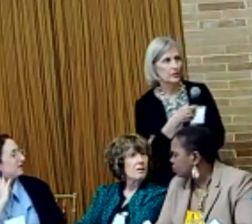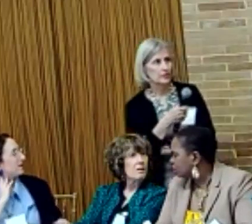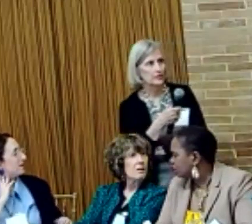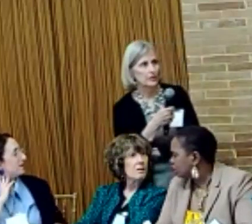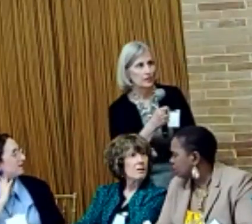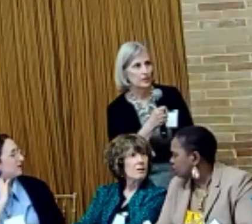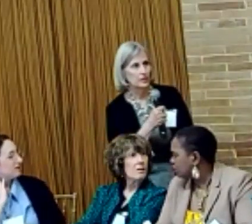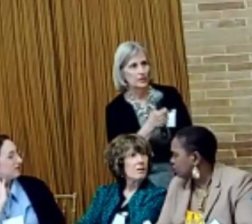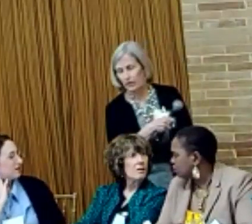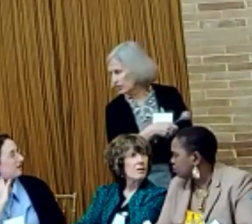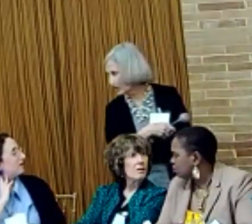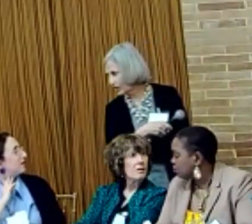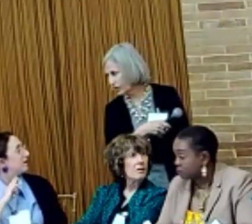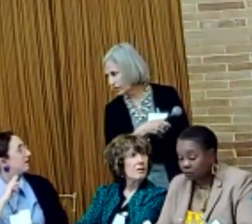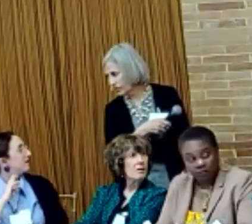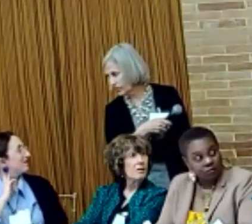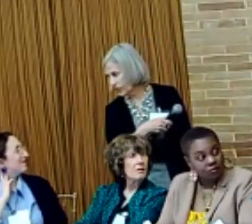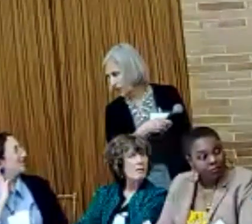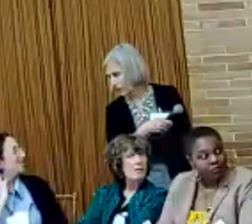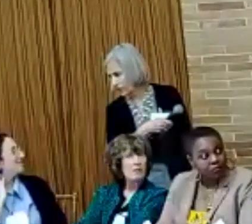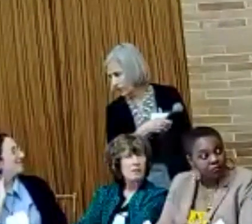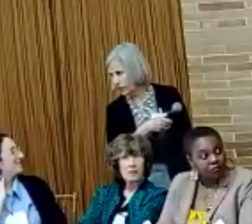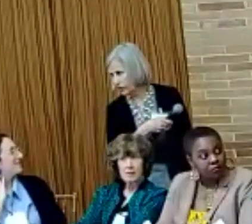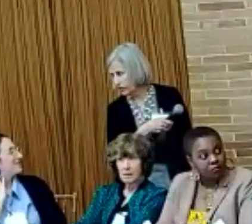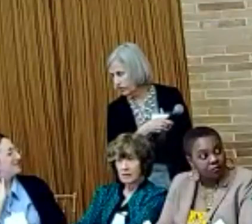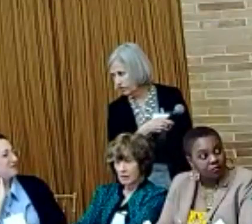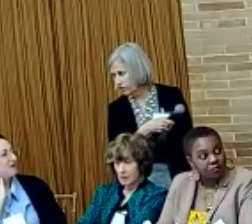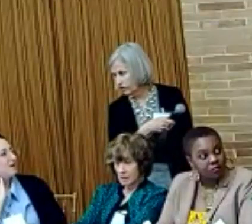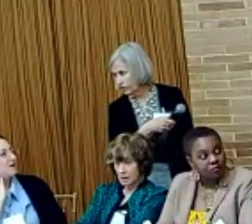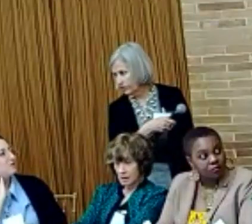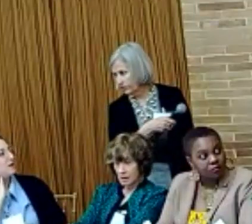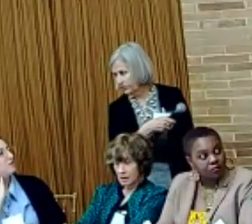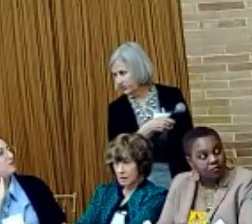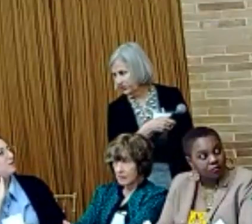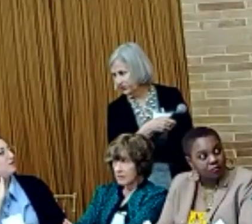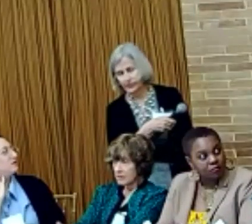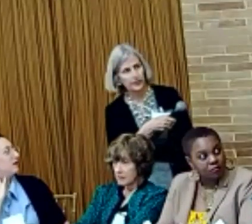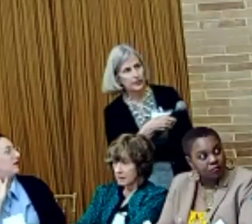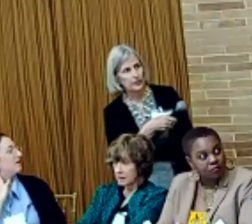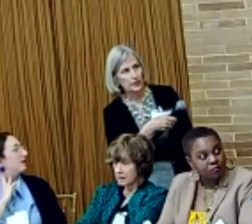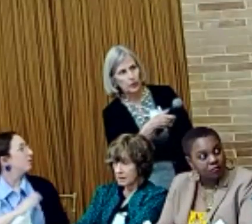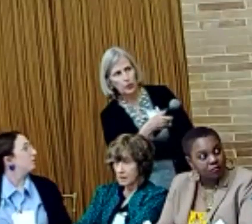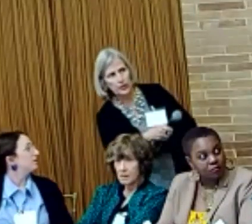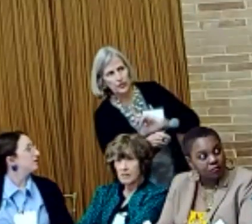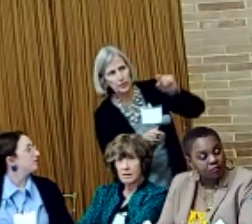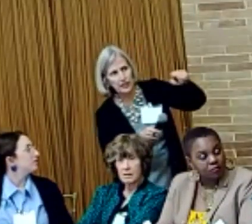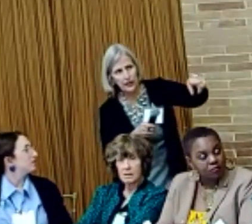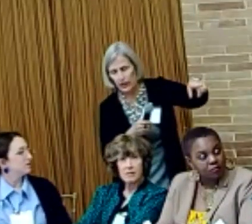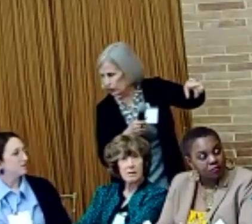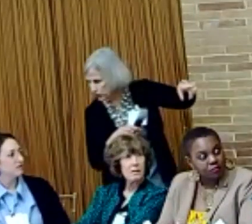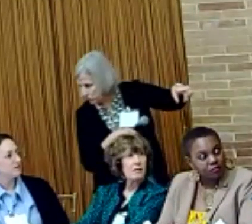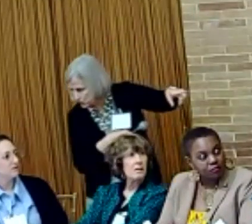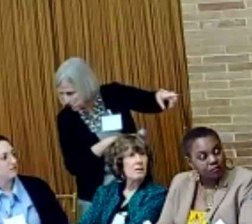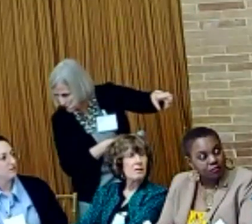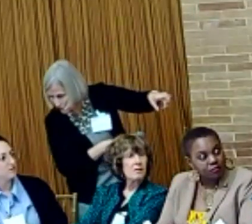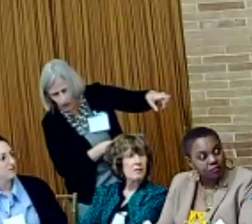can but I don't know like I have a tenant I called and she had Le Bas paint in one of her units and I had four four units in one